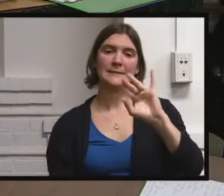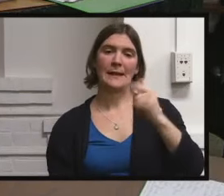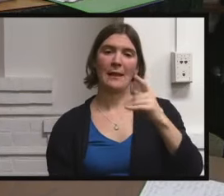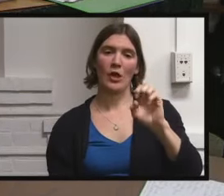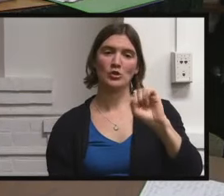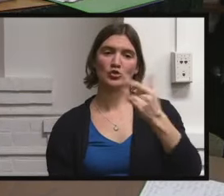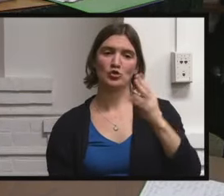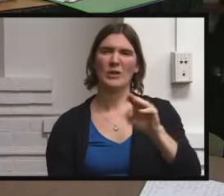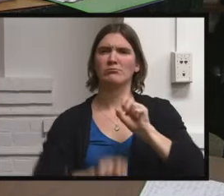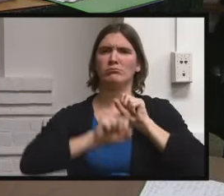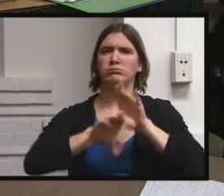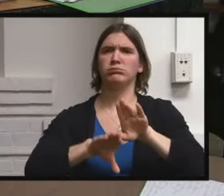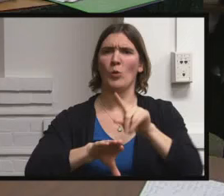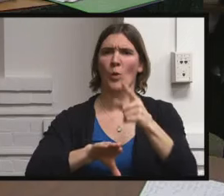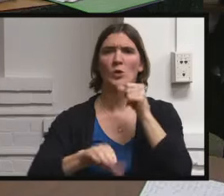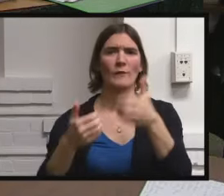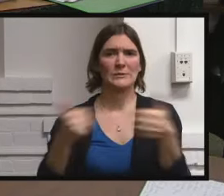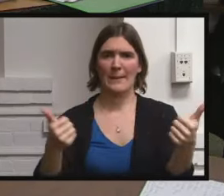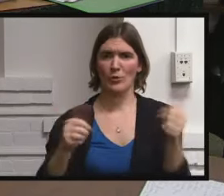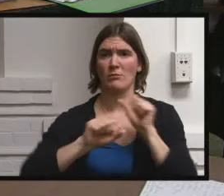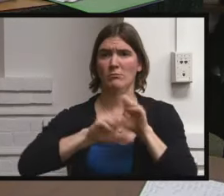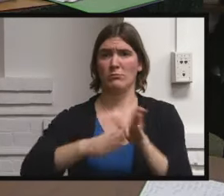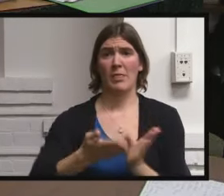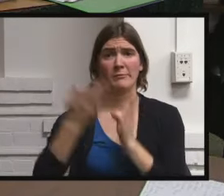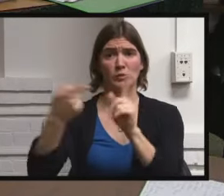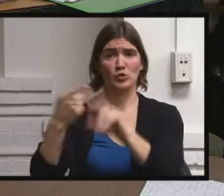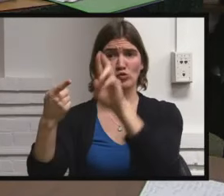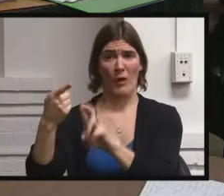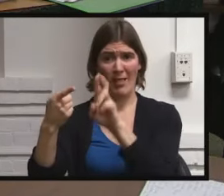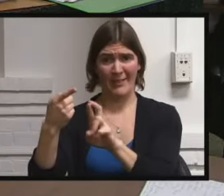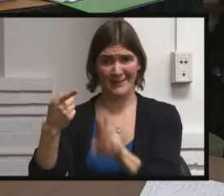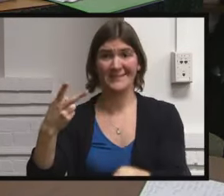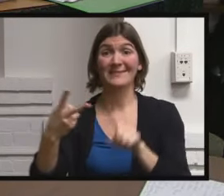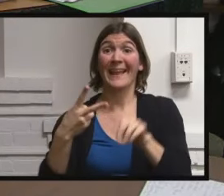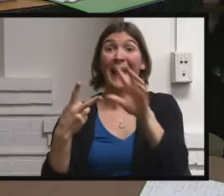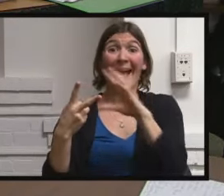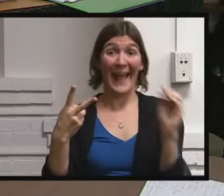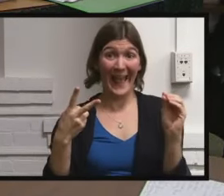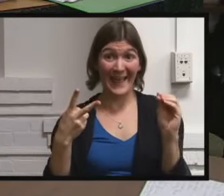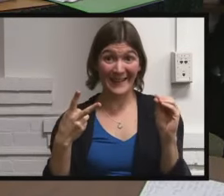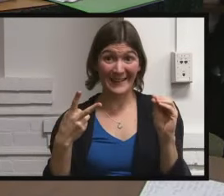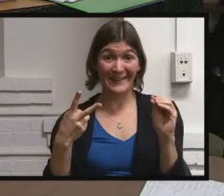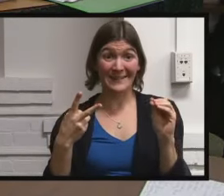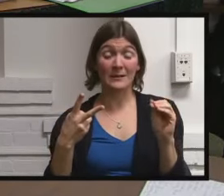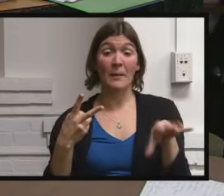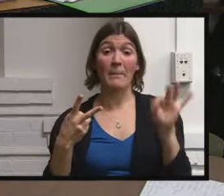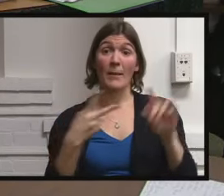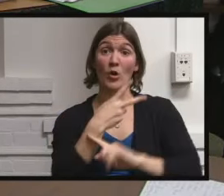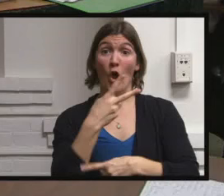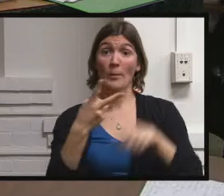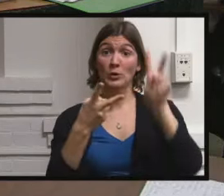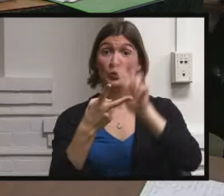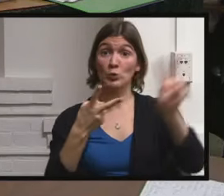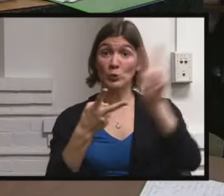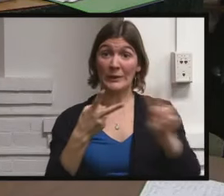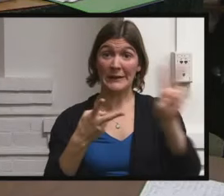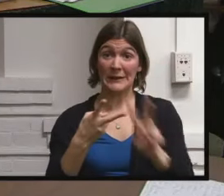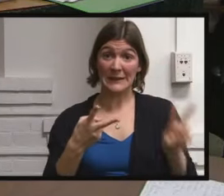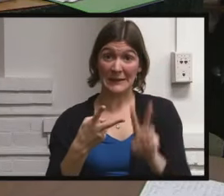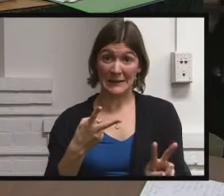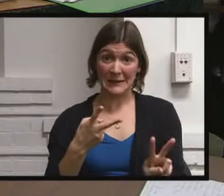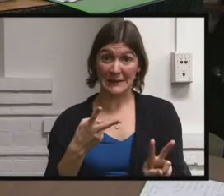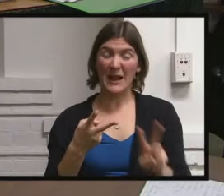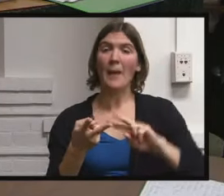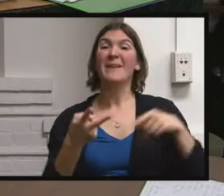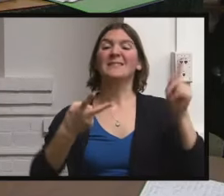our solid waste program and the one we've just discussed of switching to every other week, and reworking